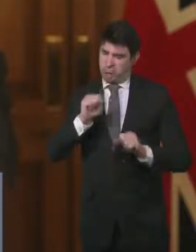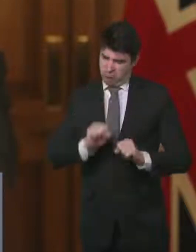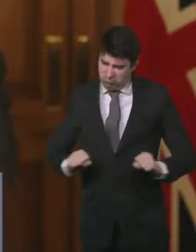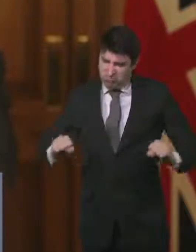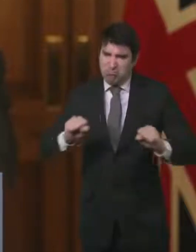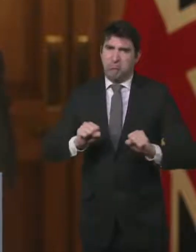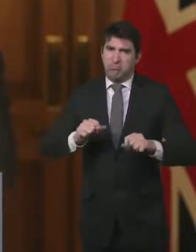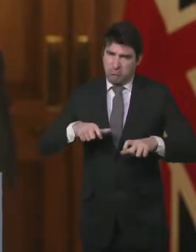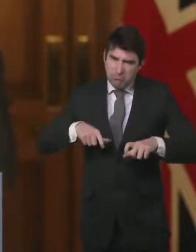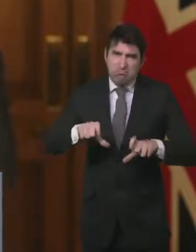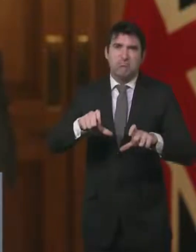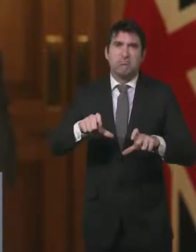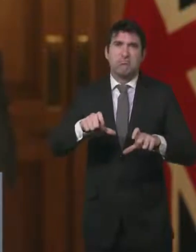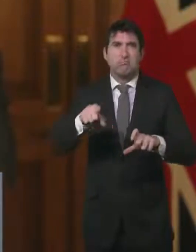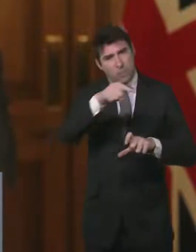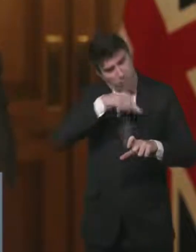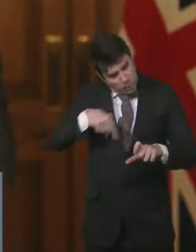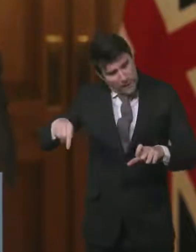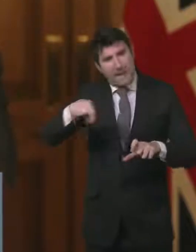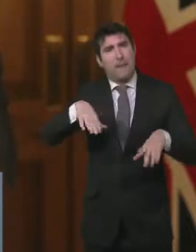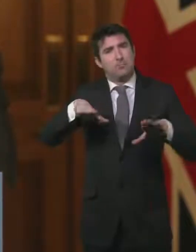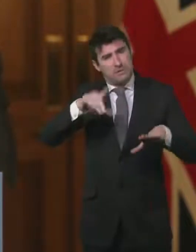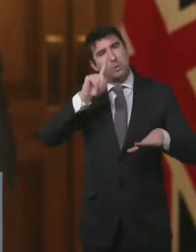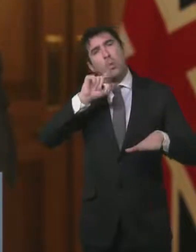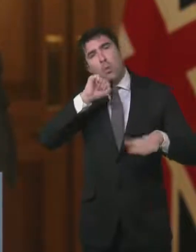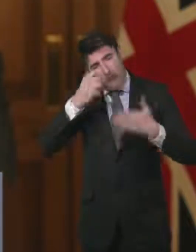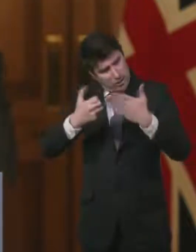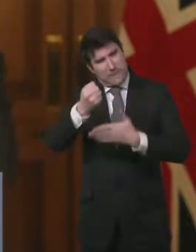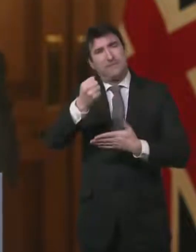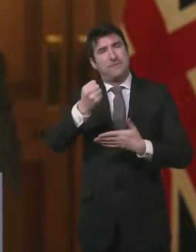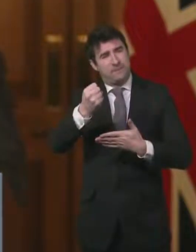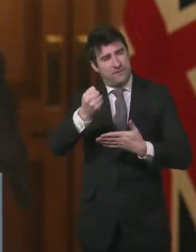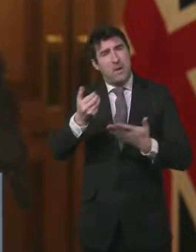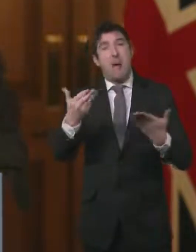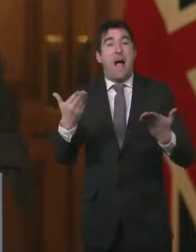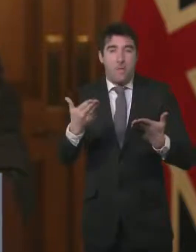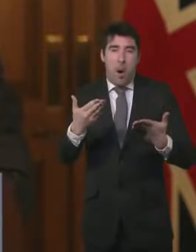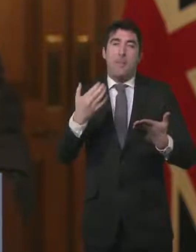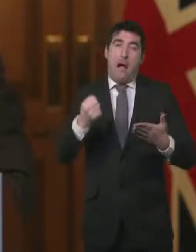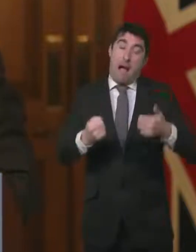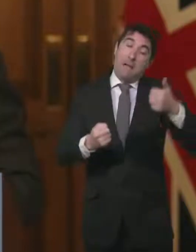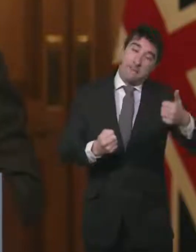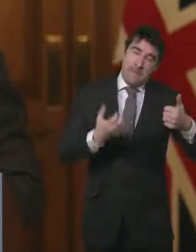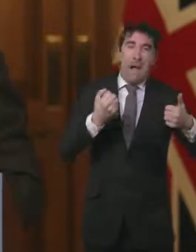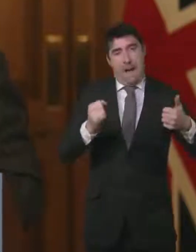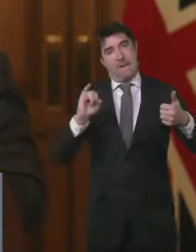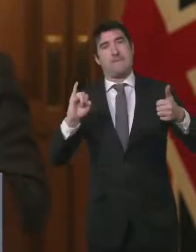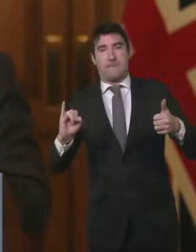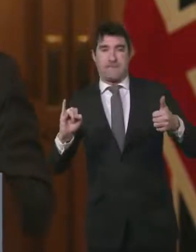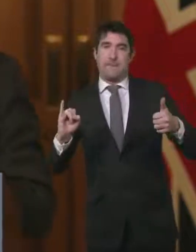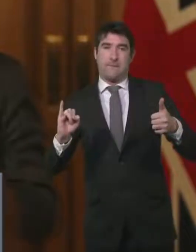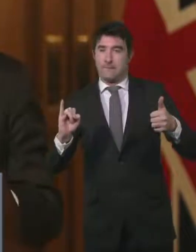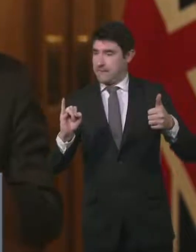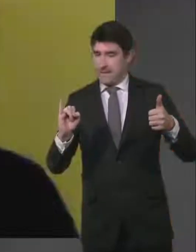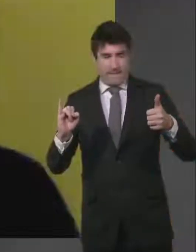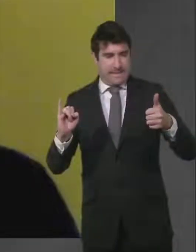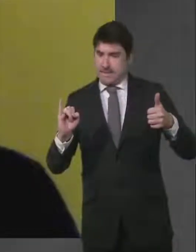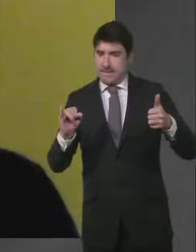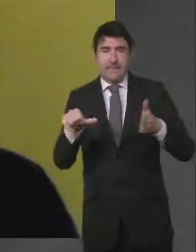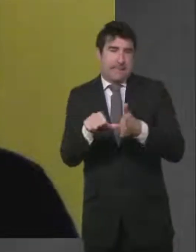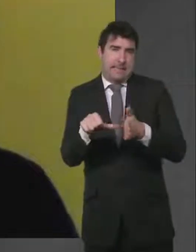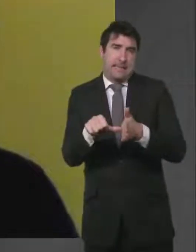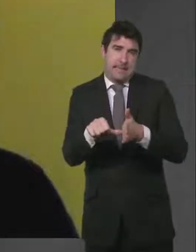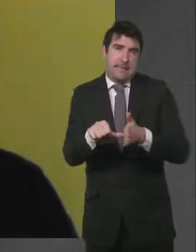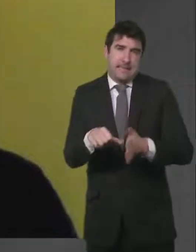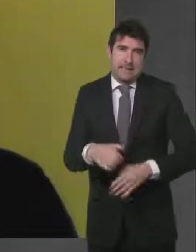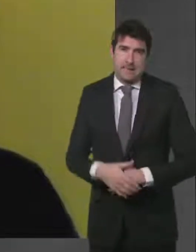we've got conflicting currents at the moment. Let's go lastly to Charlie Cooper of Politico. Politico, never heard of them. Thank you